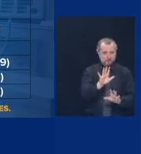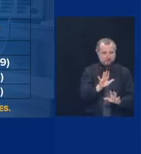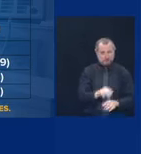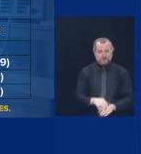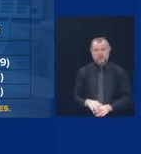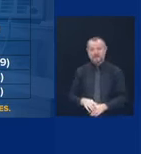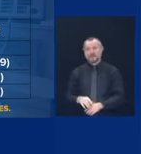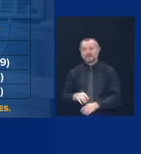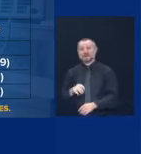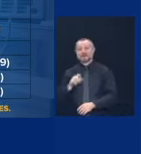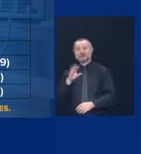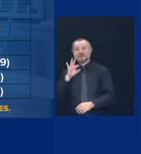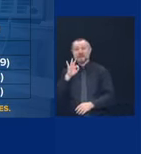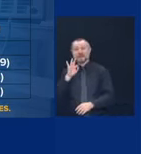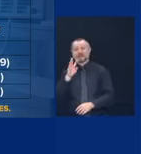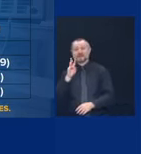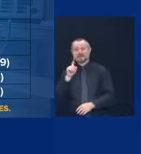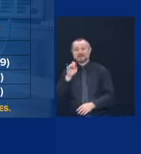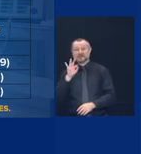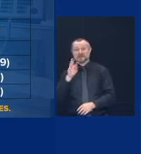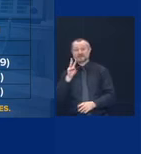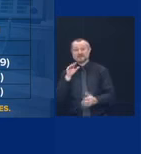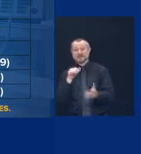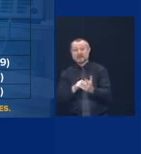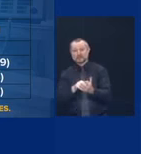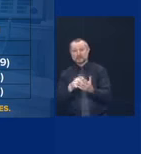196,000 tests, 30 deaths,